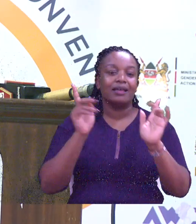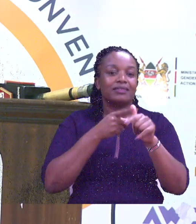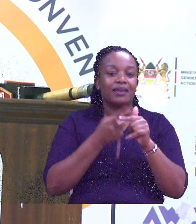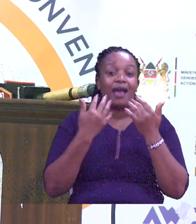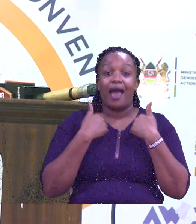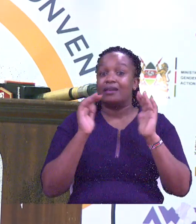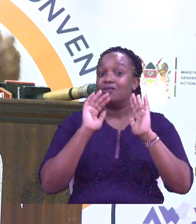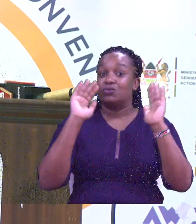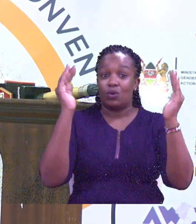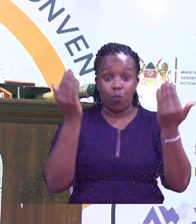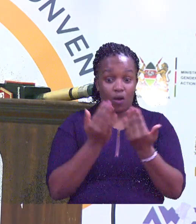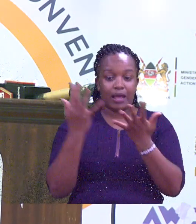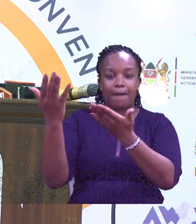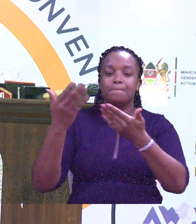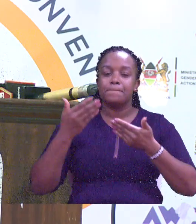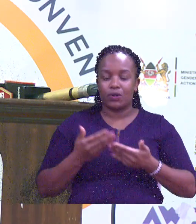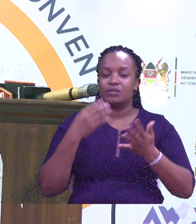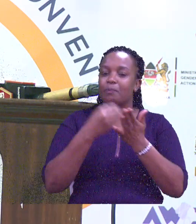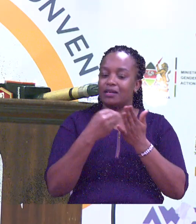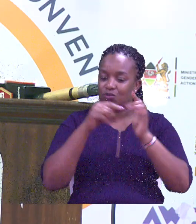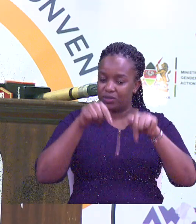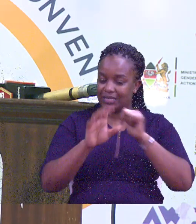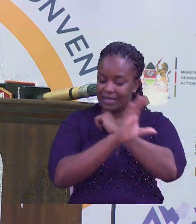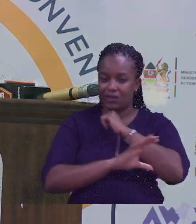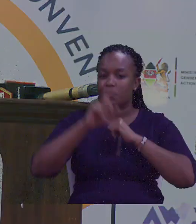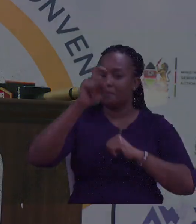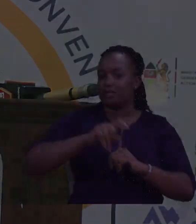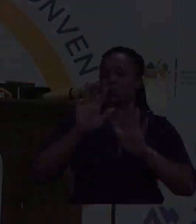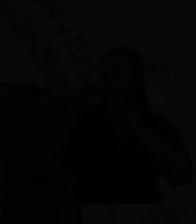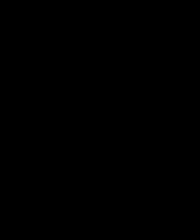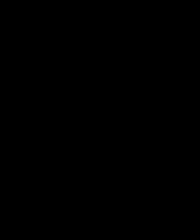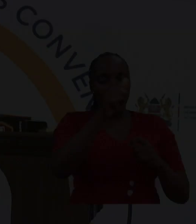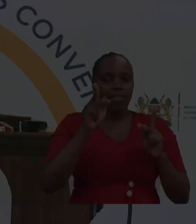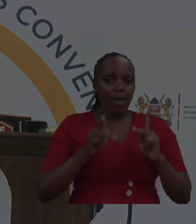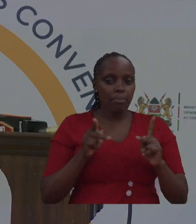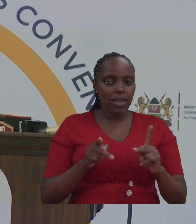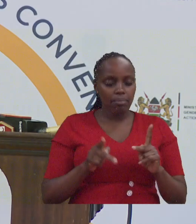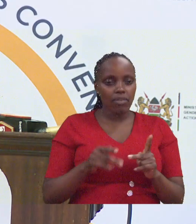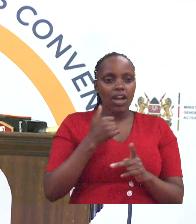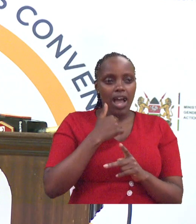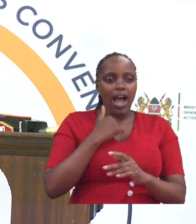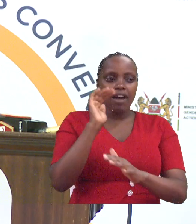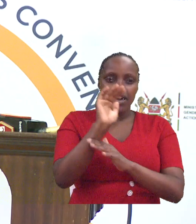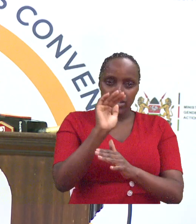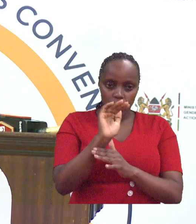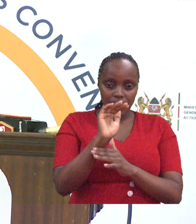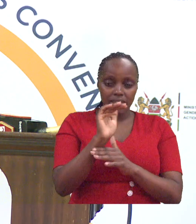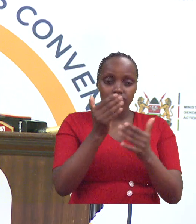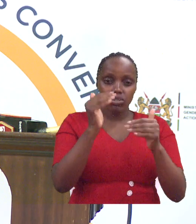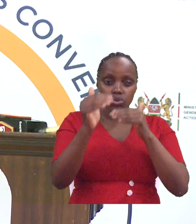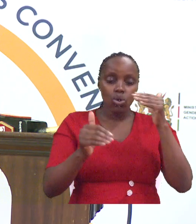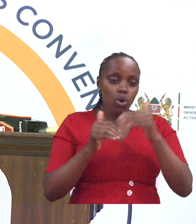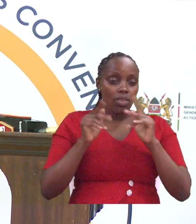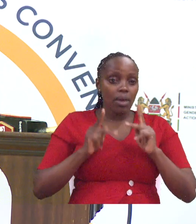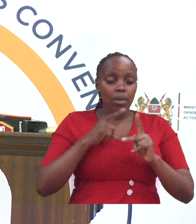and brought money into this nation. They need to be celebrated. I have a clarion call to all